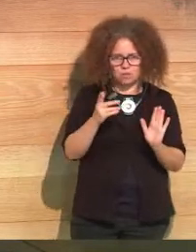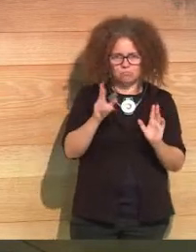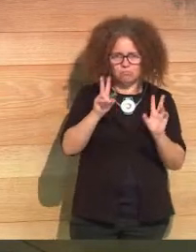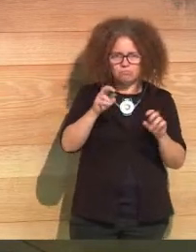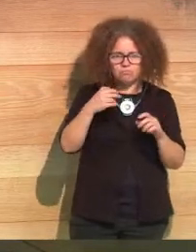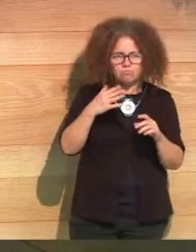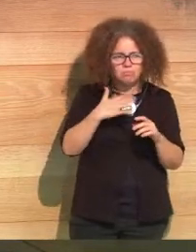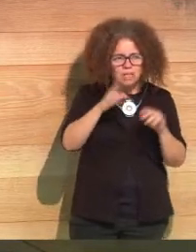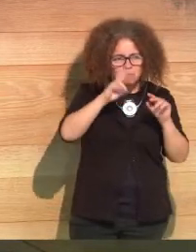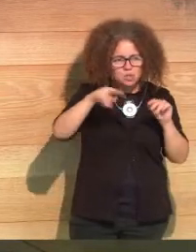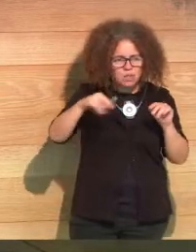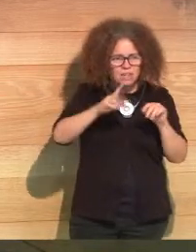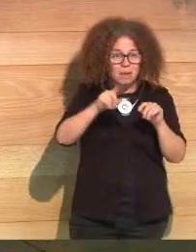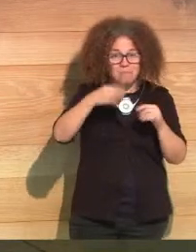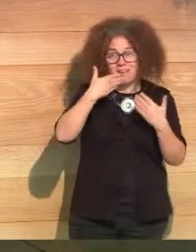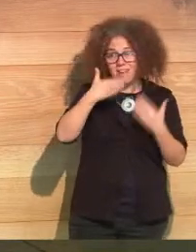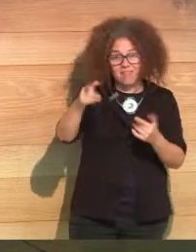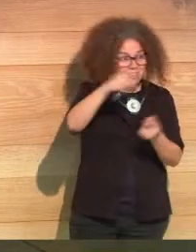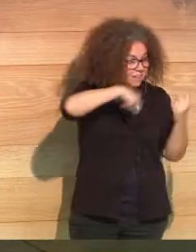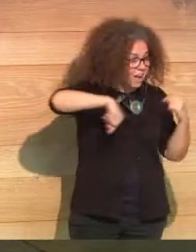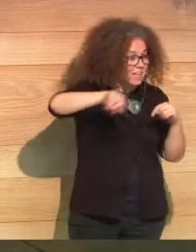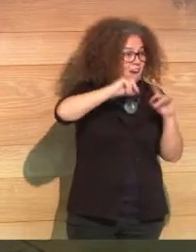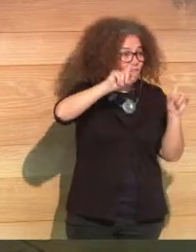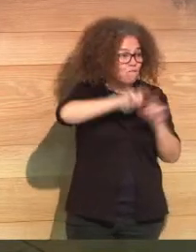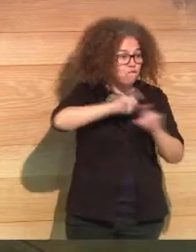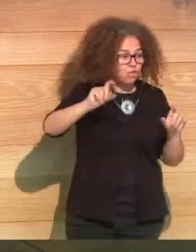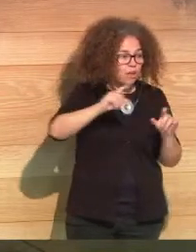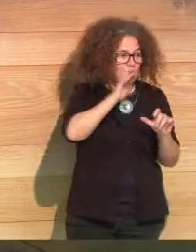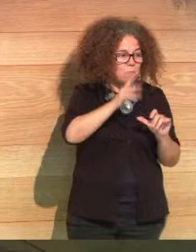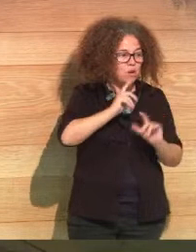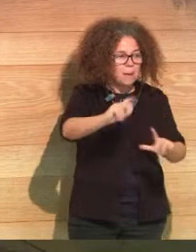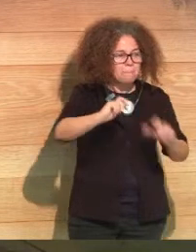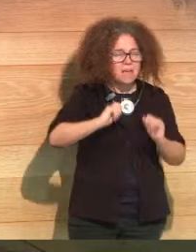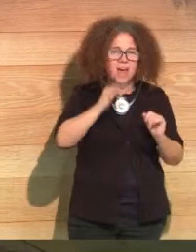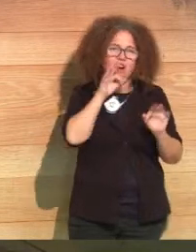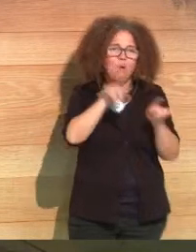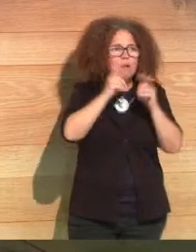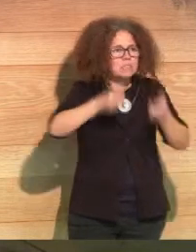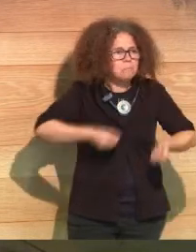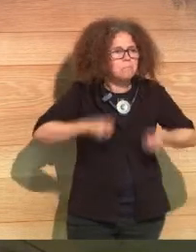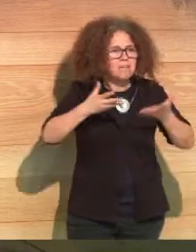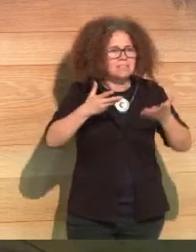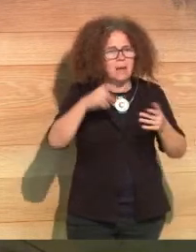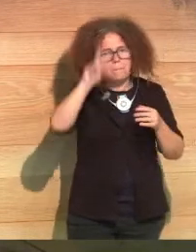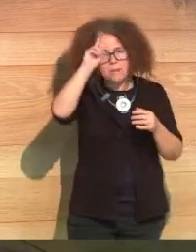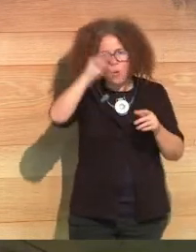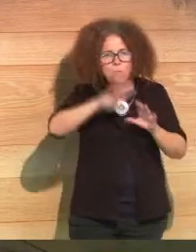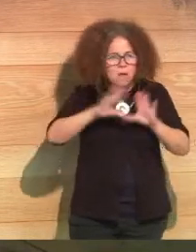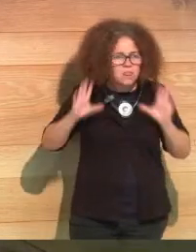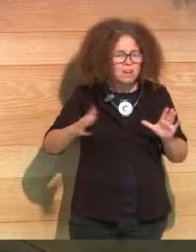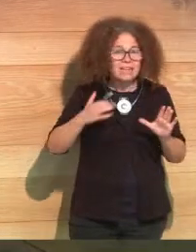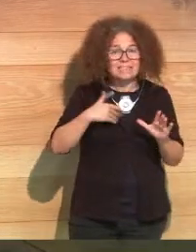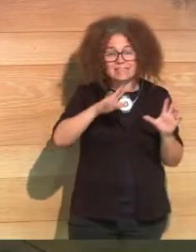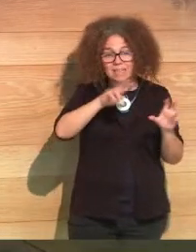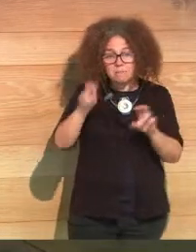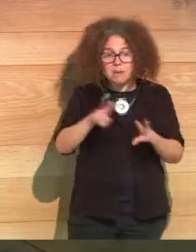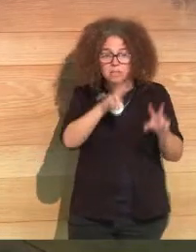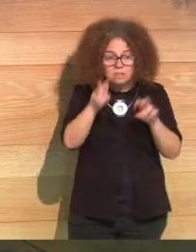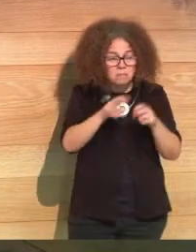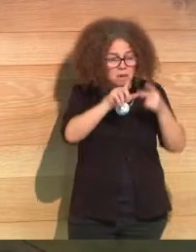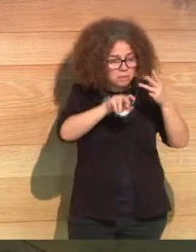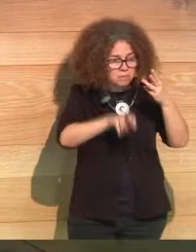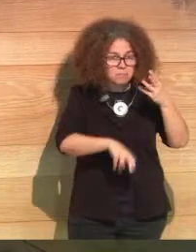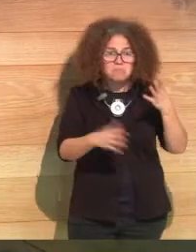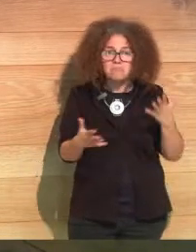Fundación Telefónica for leaving me some space to express those concerns and those questions. Those discussions, I think, are